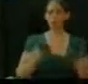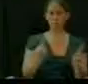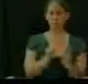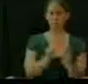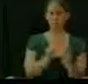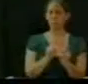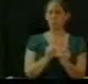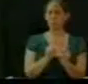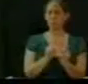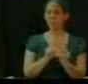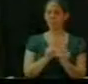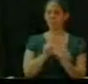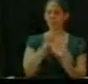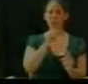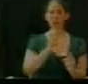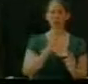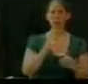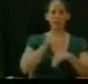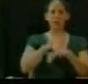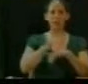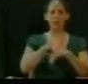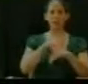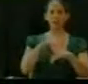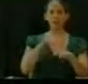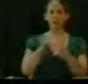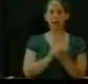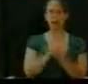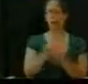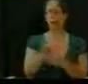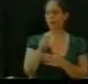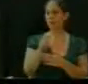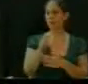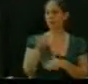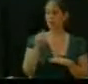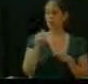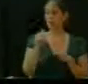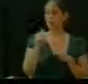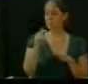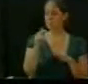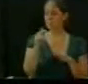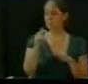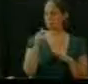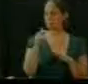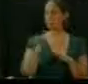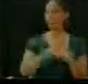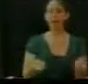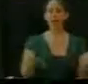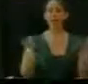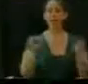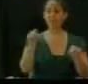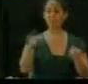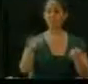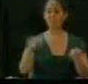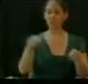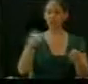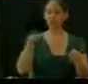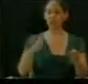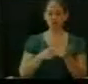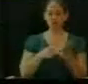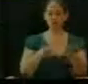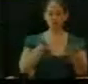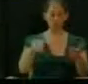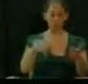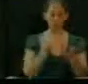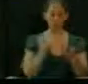to be knowledgeable to anybody but the chairman and the law director. Then they are presented to us at the meeting